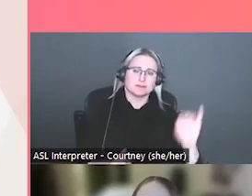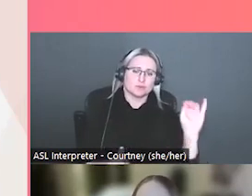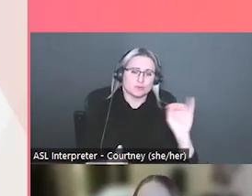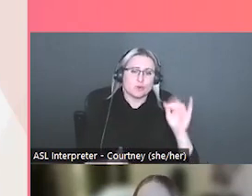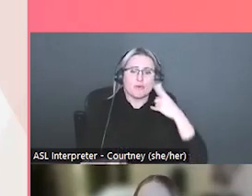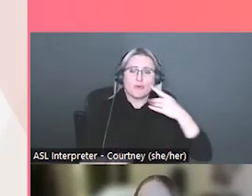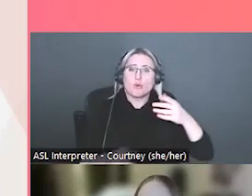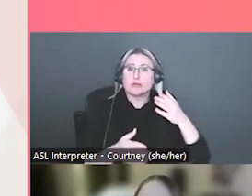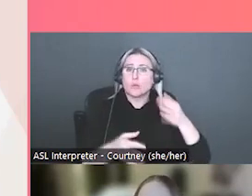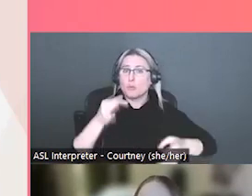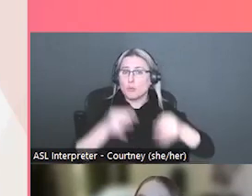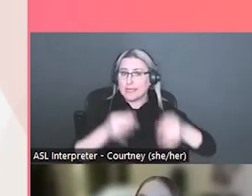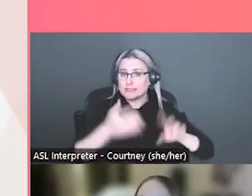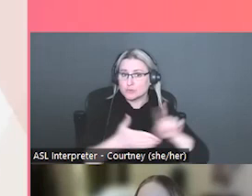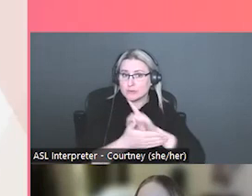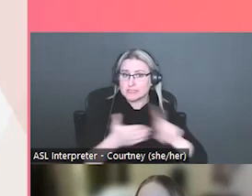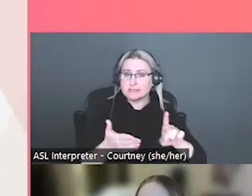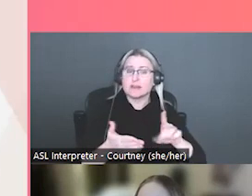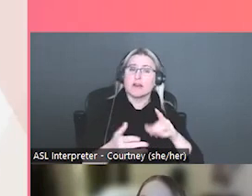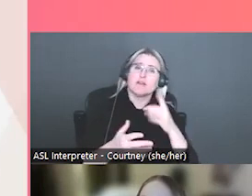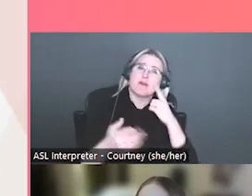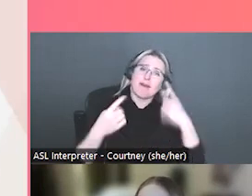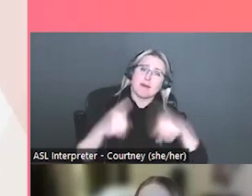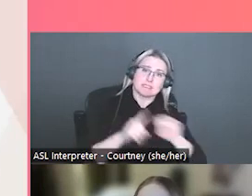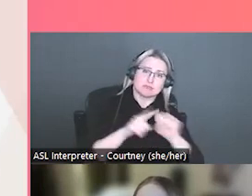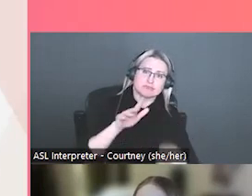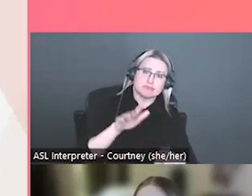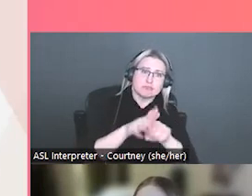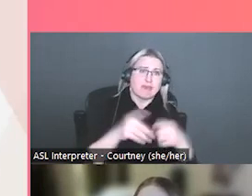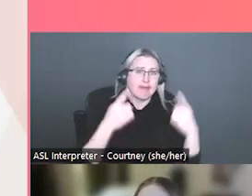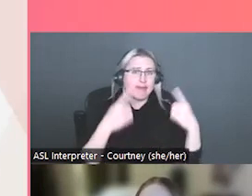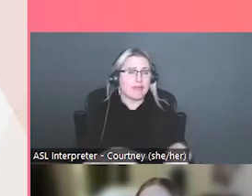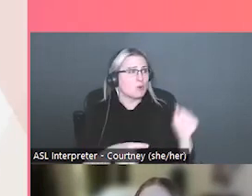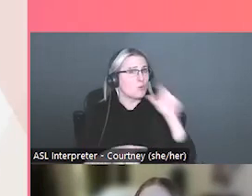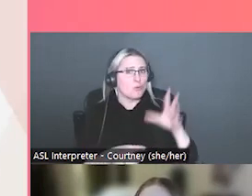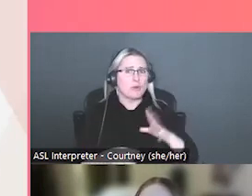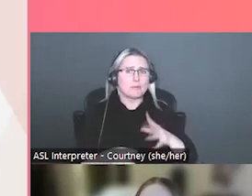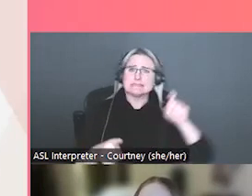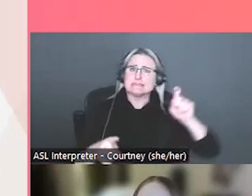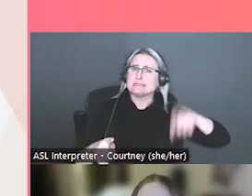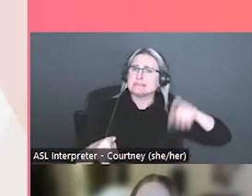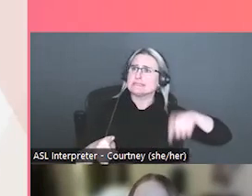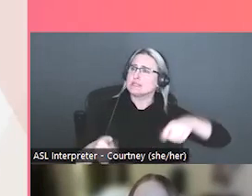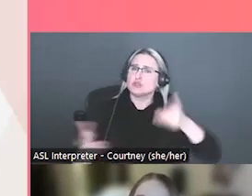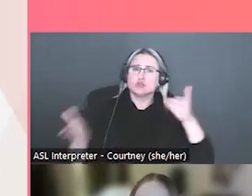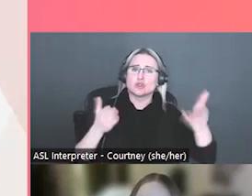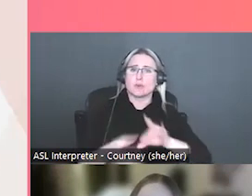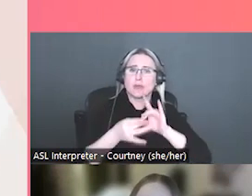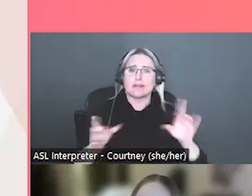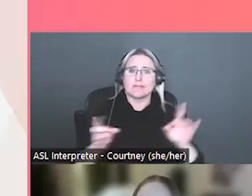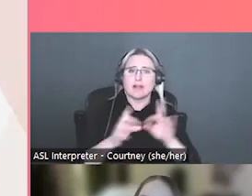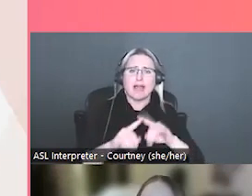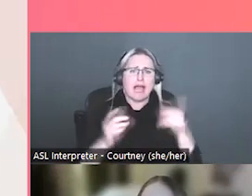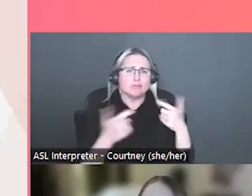some situations that limit the ability of fat women to seek out gender-based violence services. And we can see how that